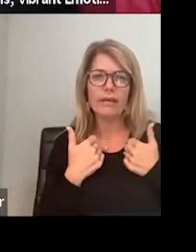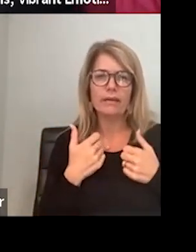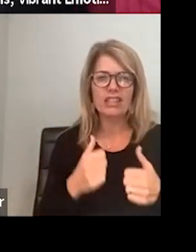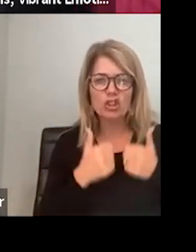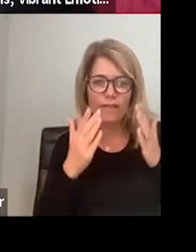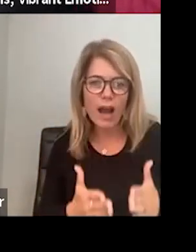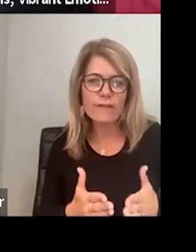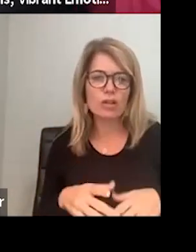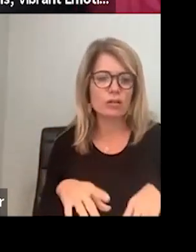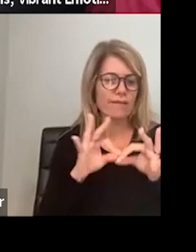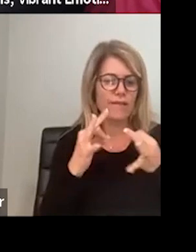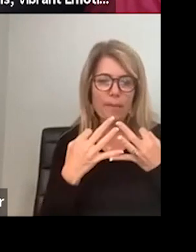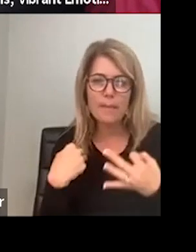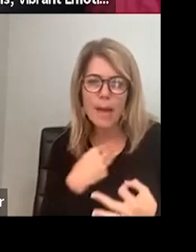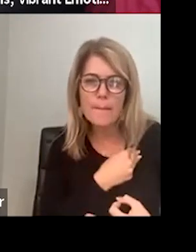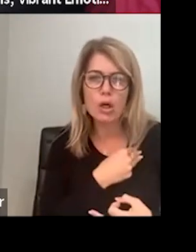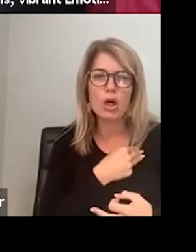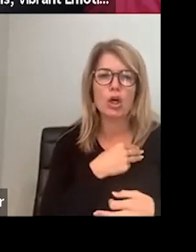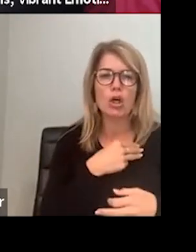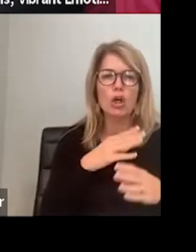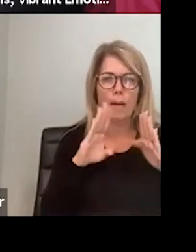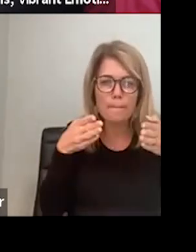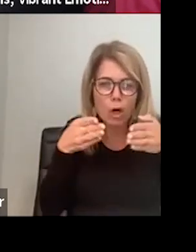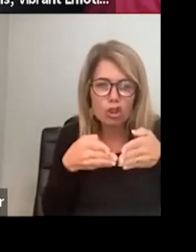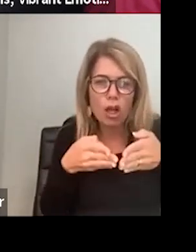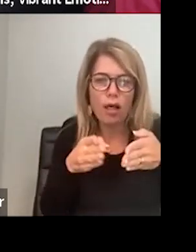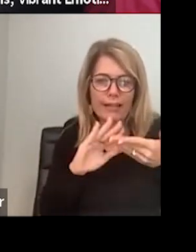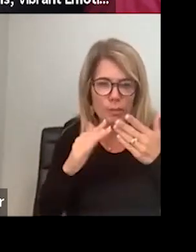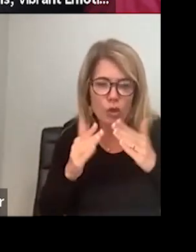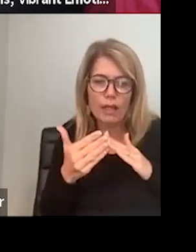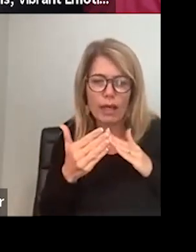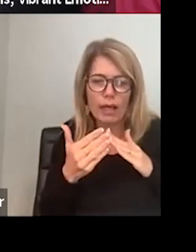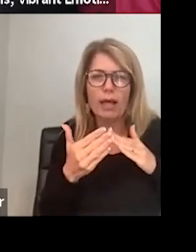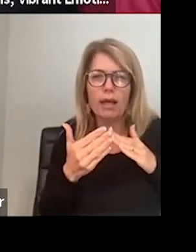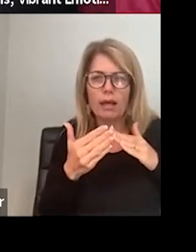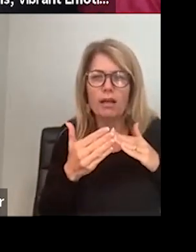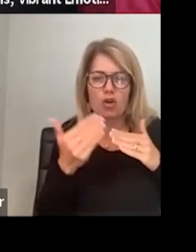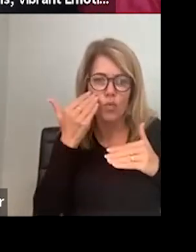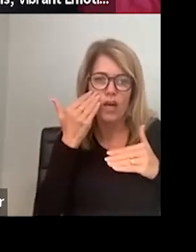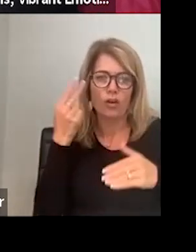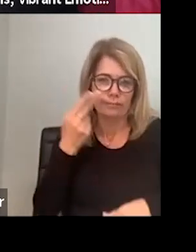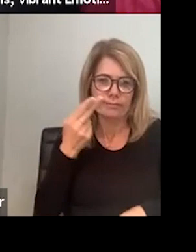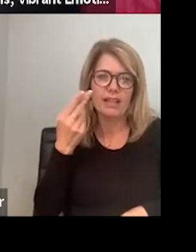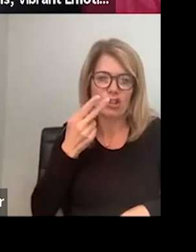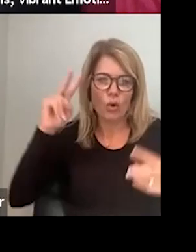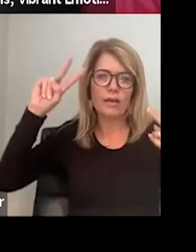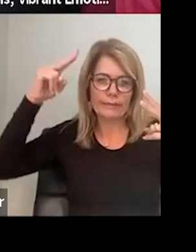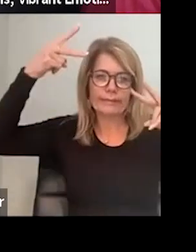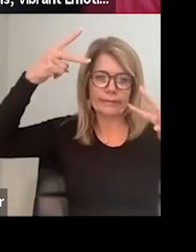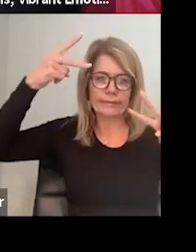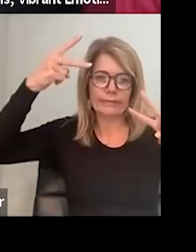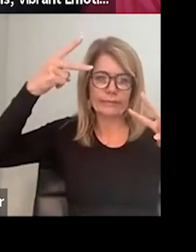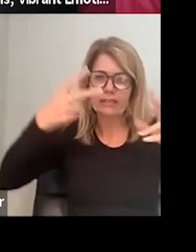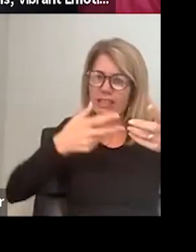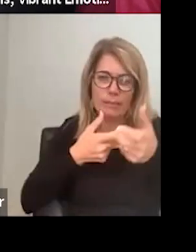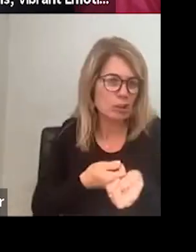members, marginalized communities, because we know that there's historic mistrust for many of these